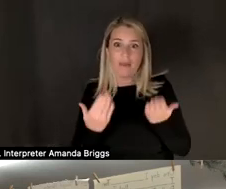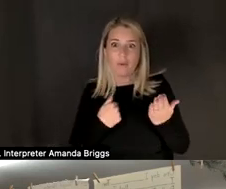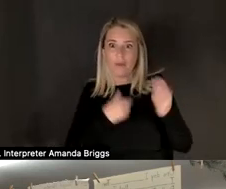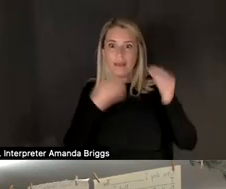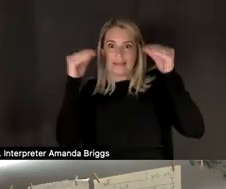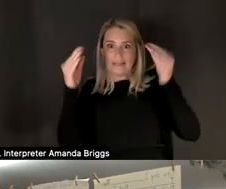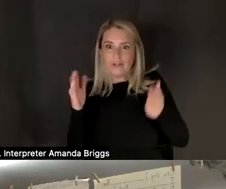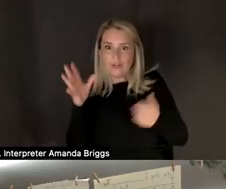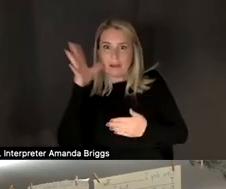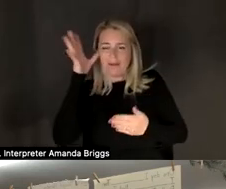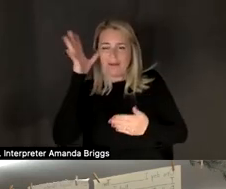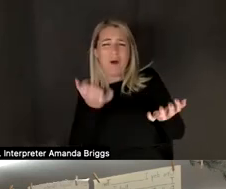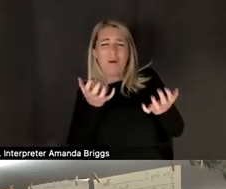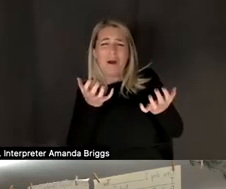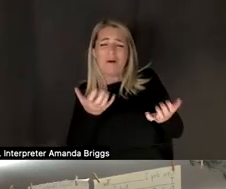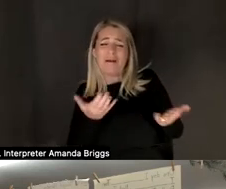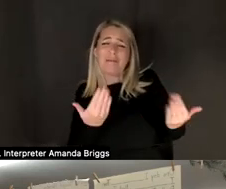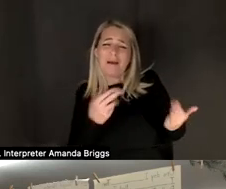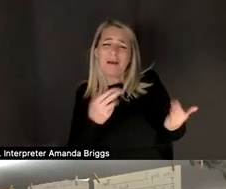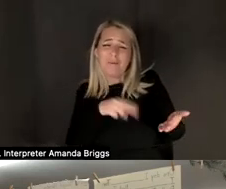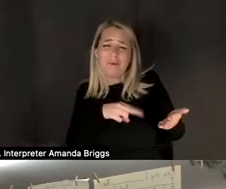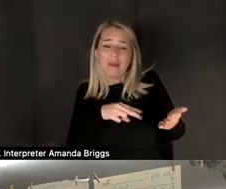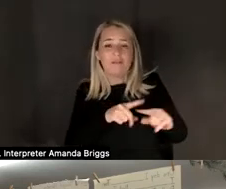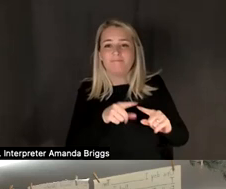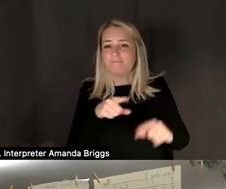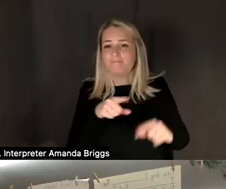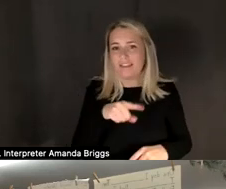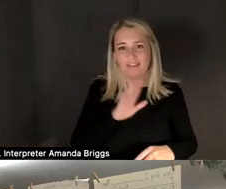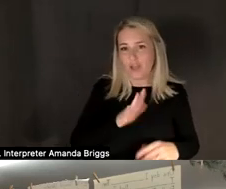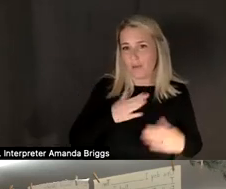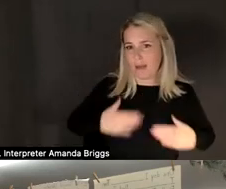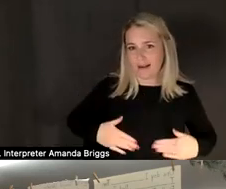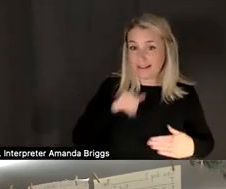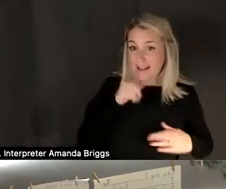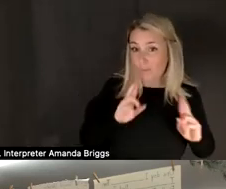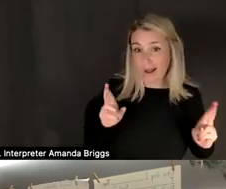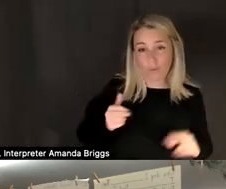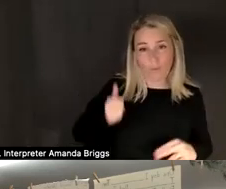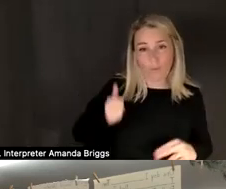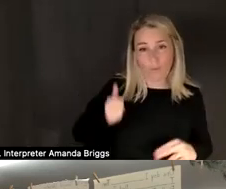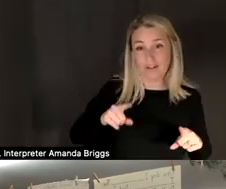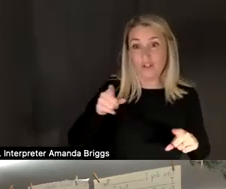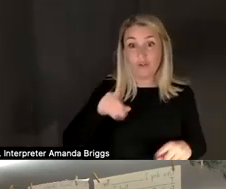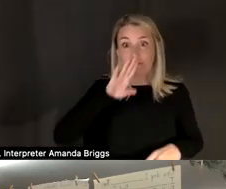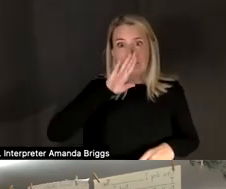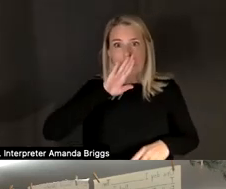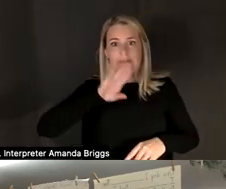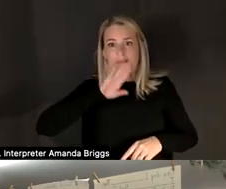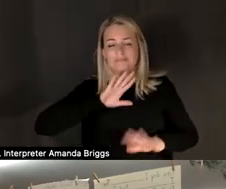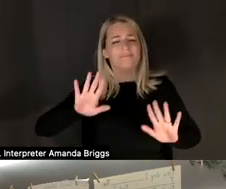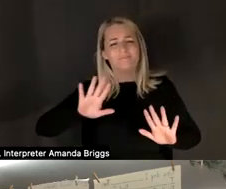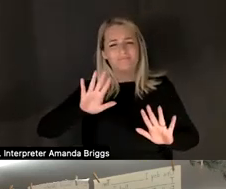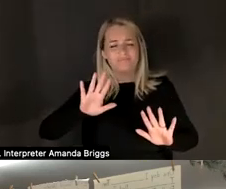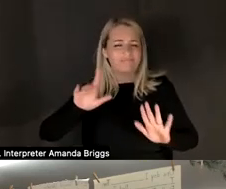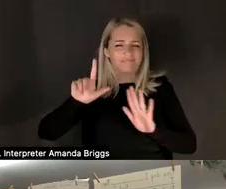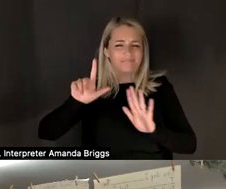it, it's not going to happen. You want to save that frustration. You want to always try to find the joy for